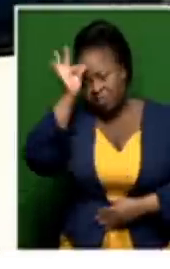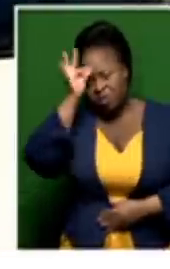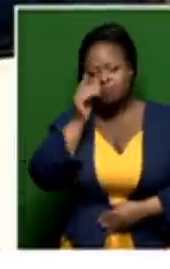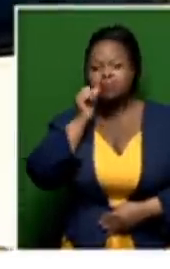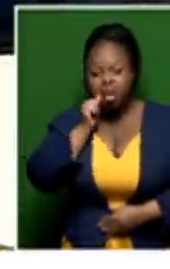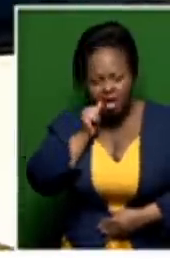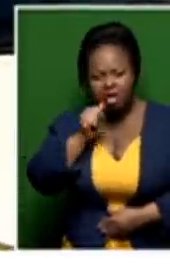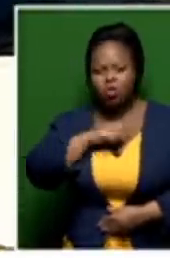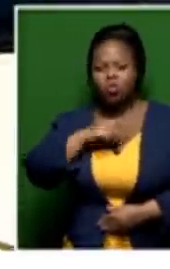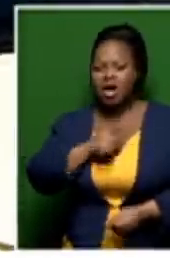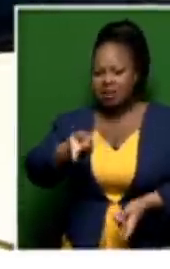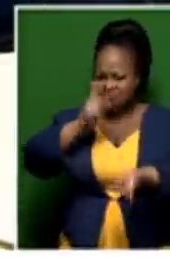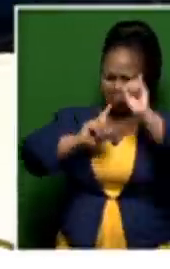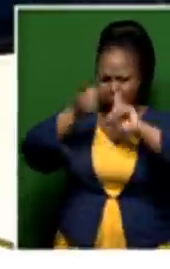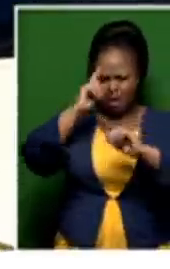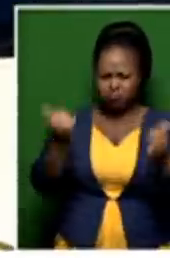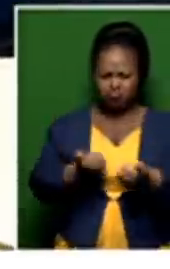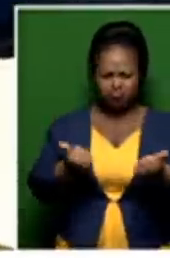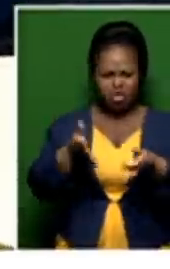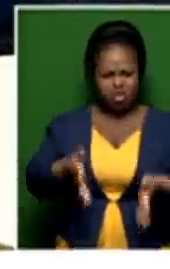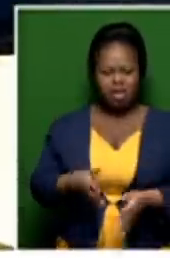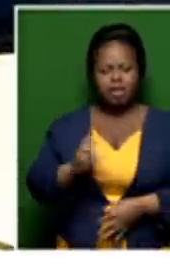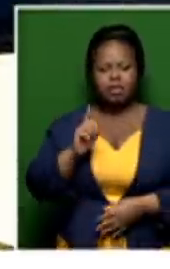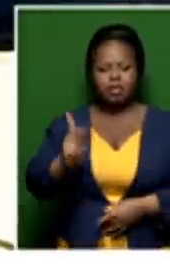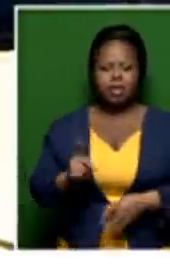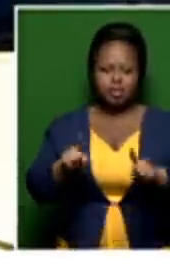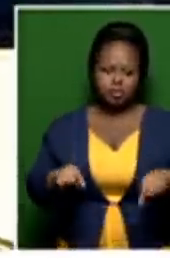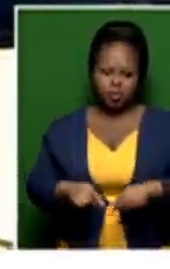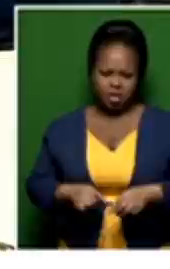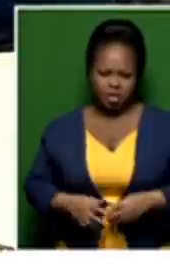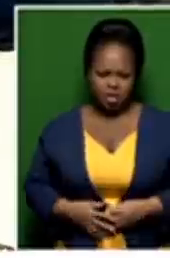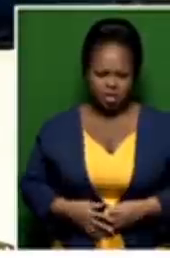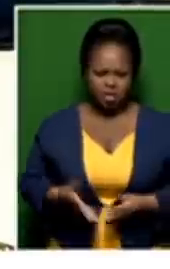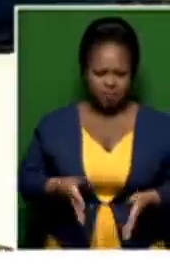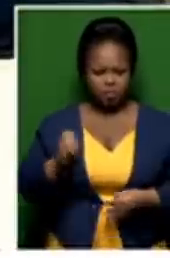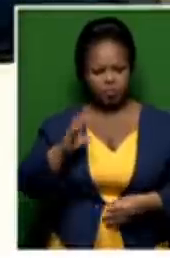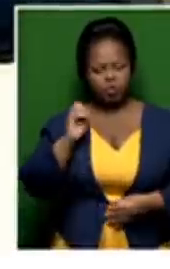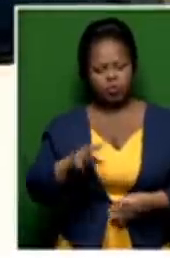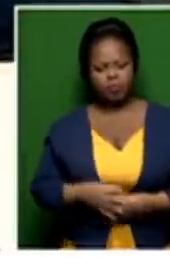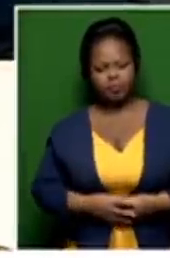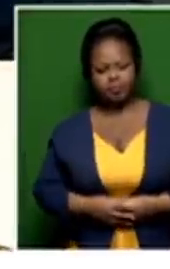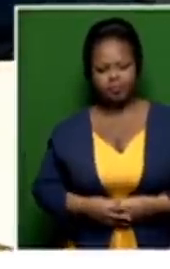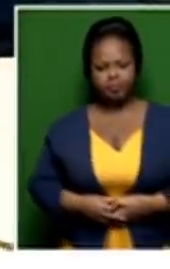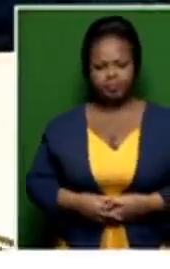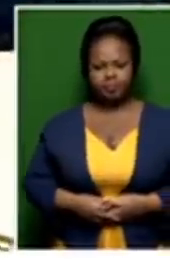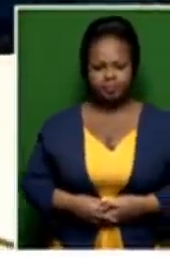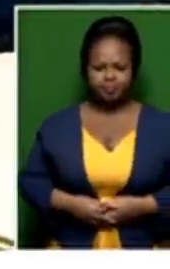officer who has been injured here at the Diepkloof Square in Soweto.